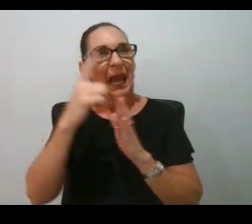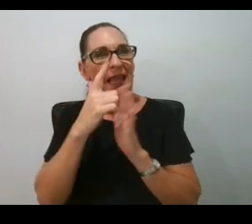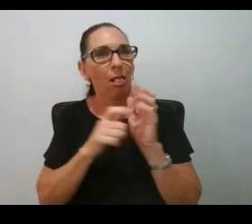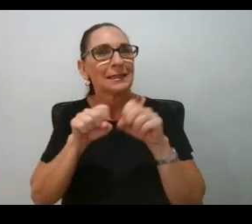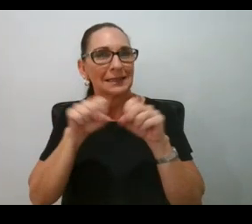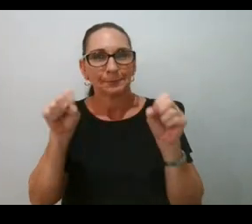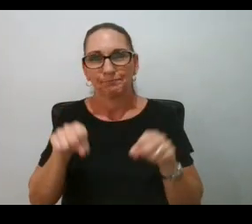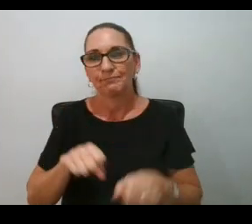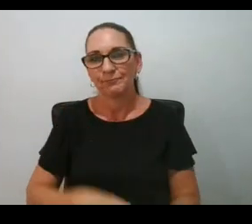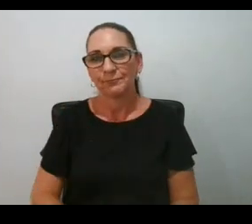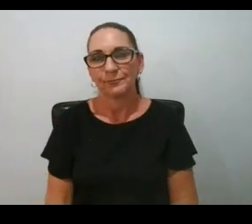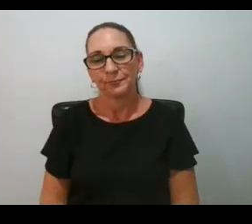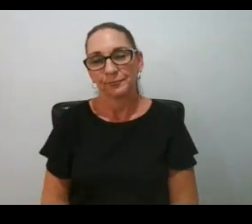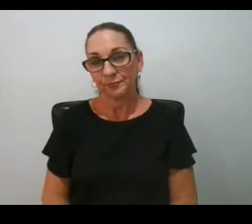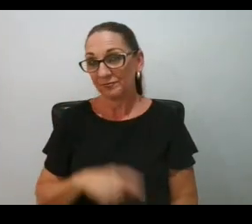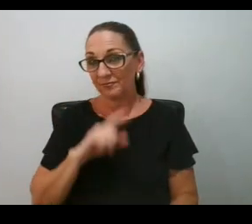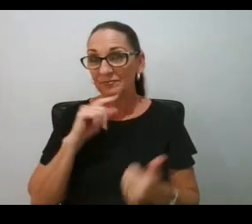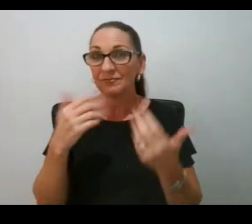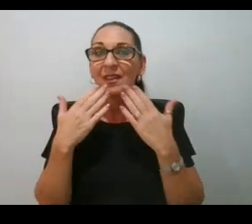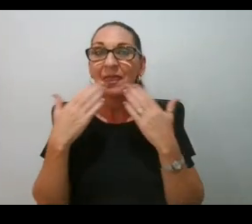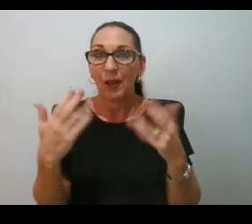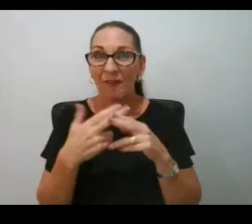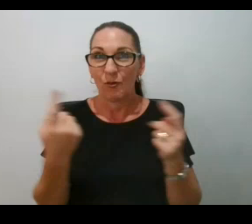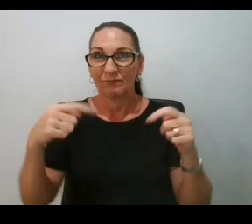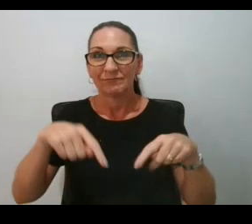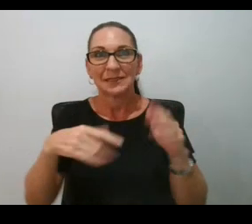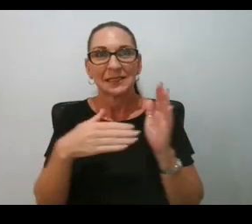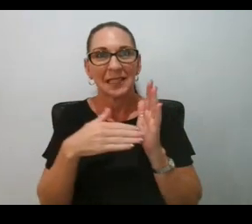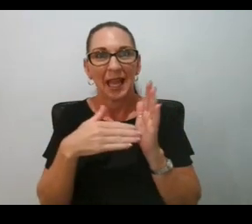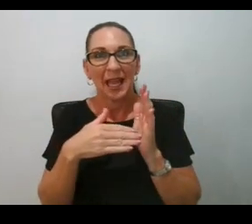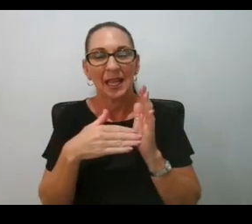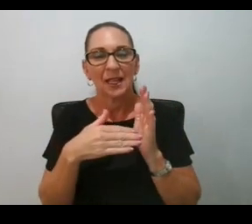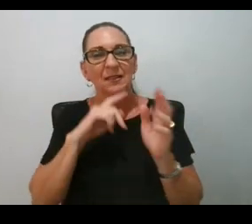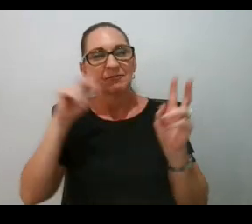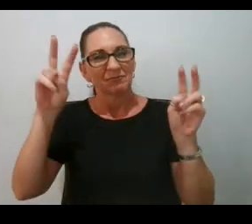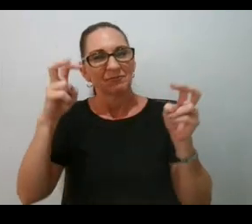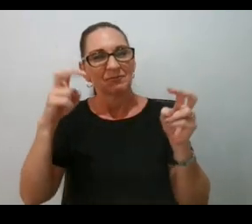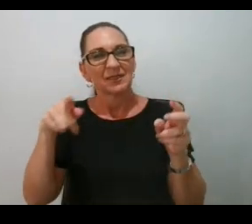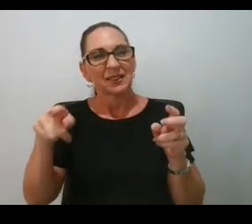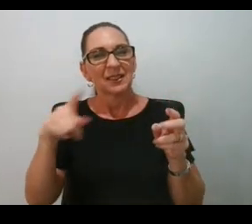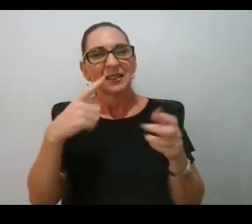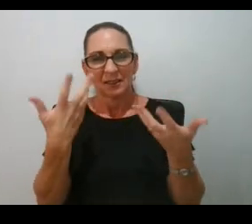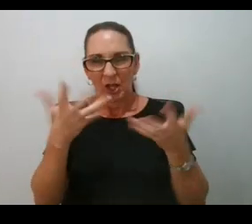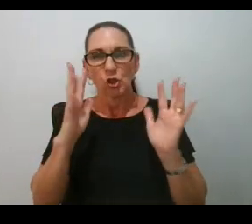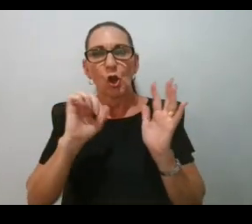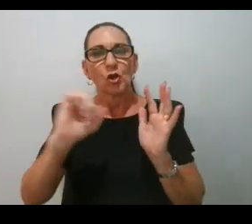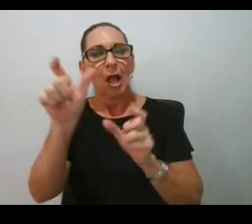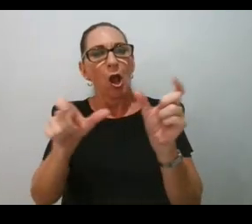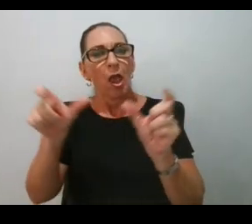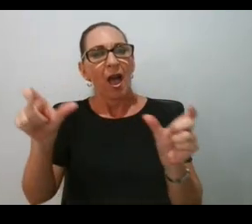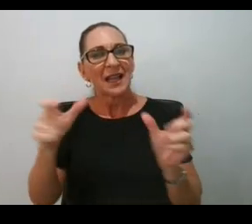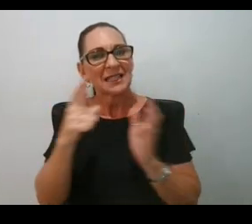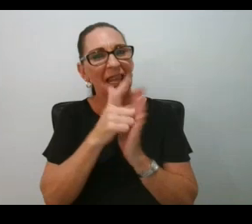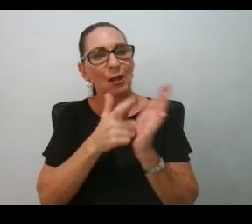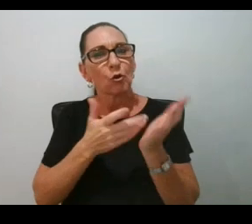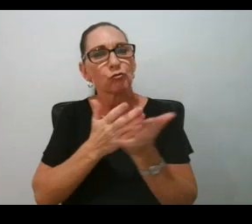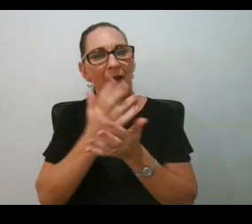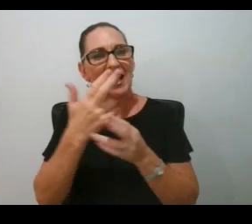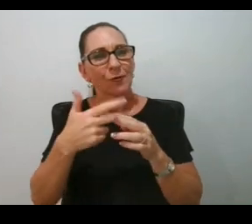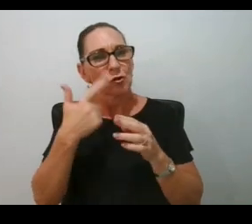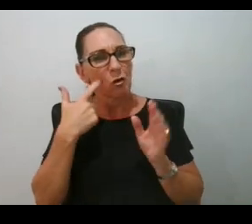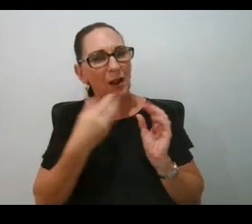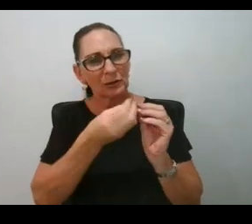So thank you again for joining us. Today's topic is asserting your client's legal rights to tackle cost of living challenges. And our